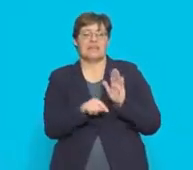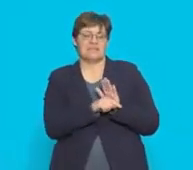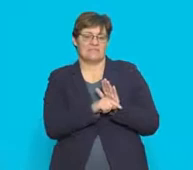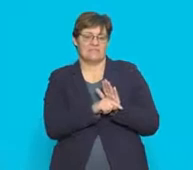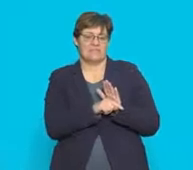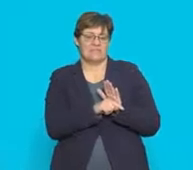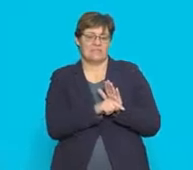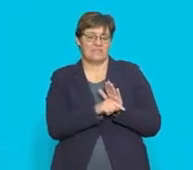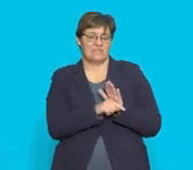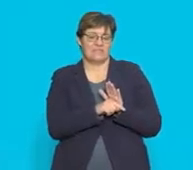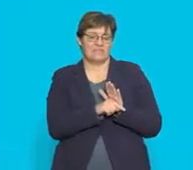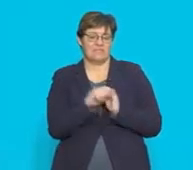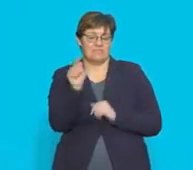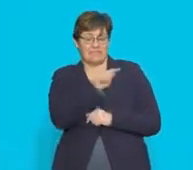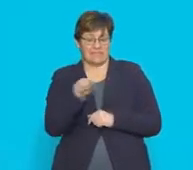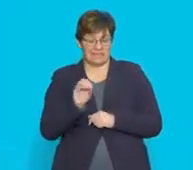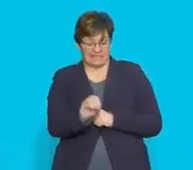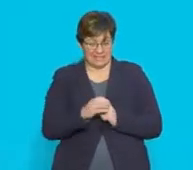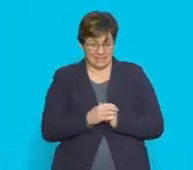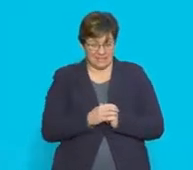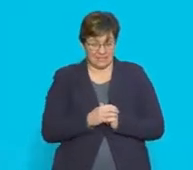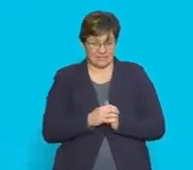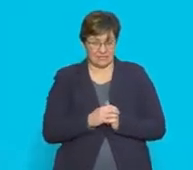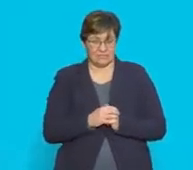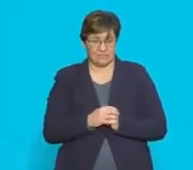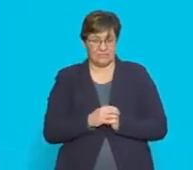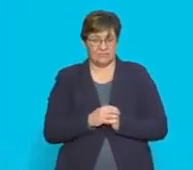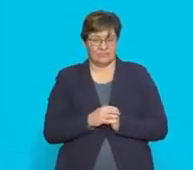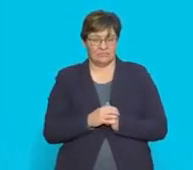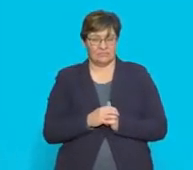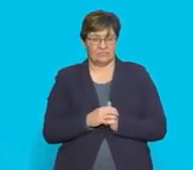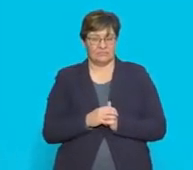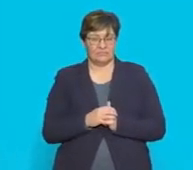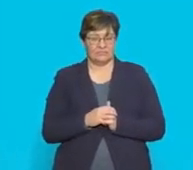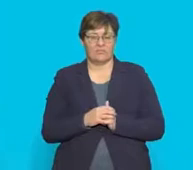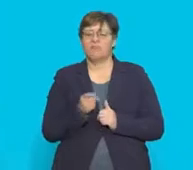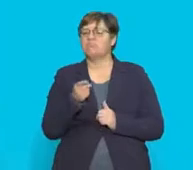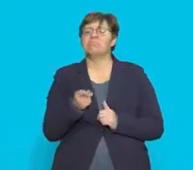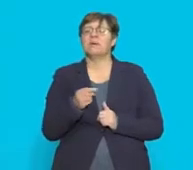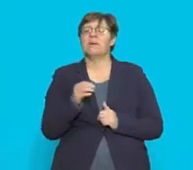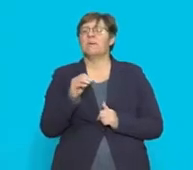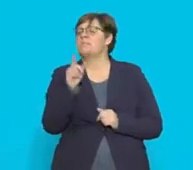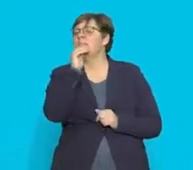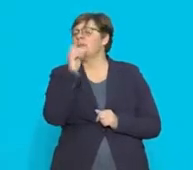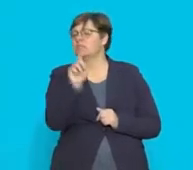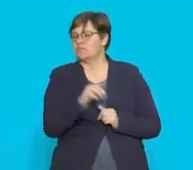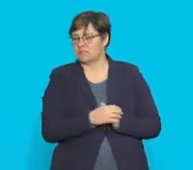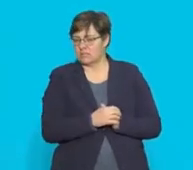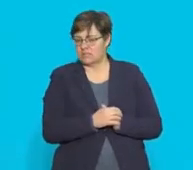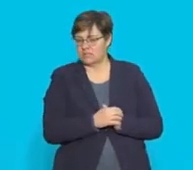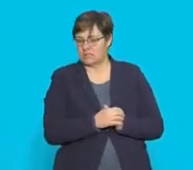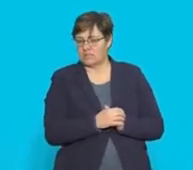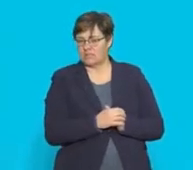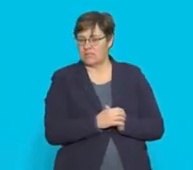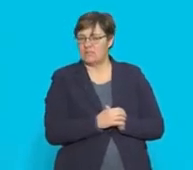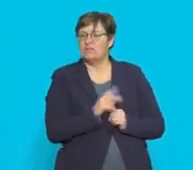So to say, if we are to find a square root of a negative integer, what will that do for us? Will it